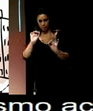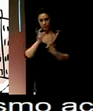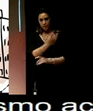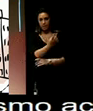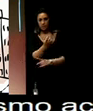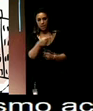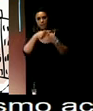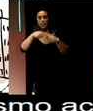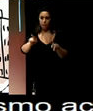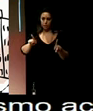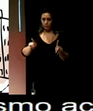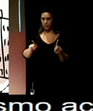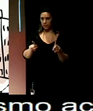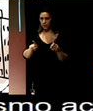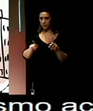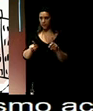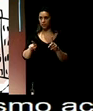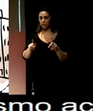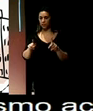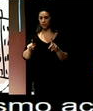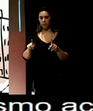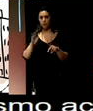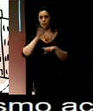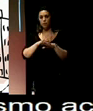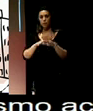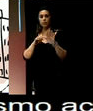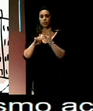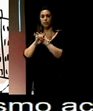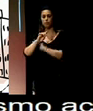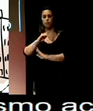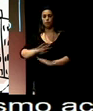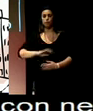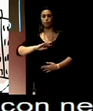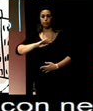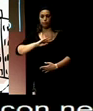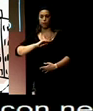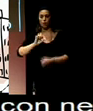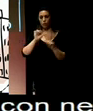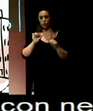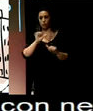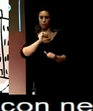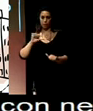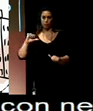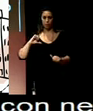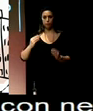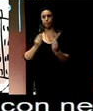of access, to function independently and with equity and dignity, to